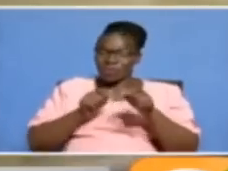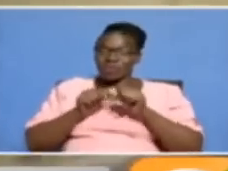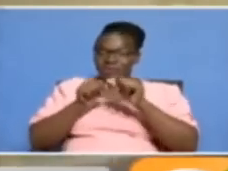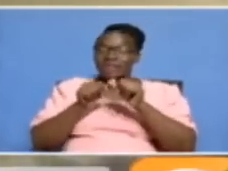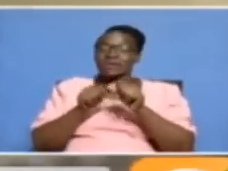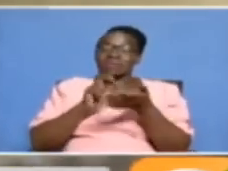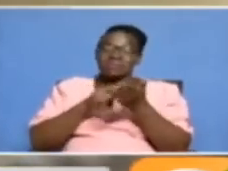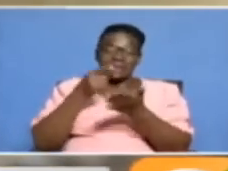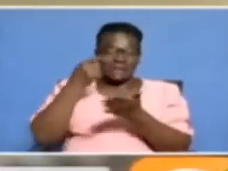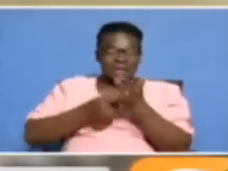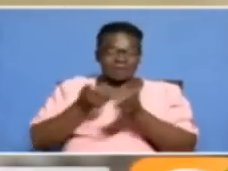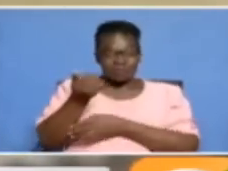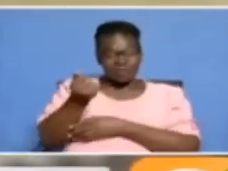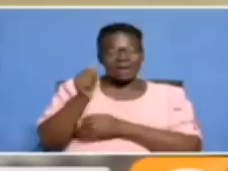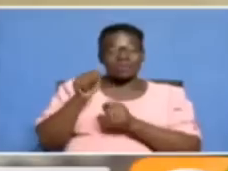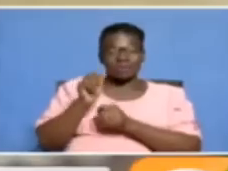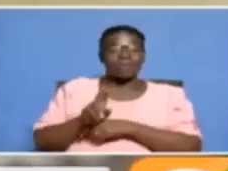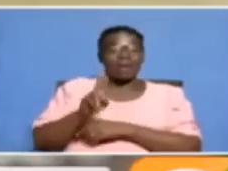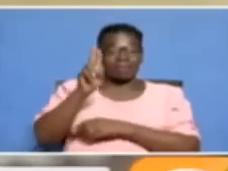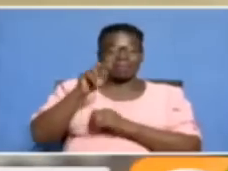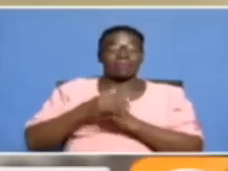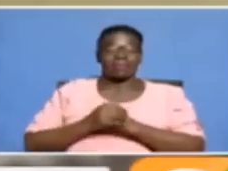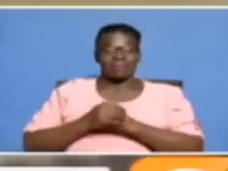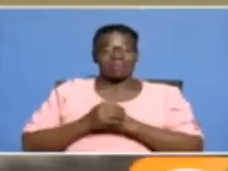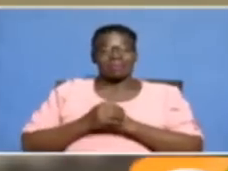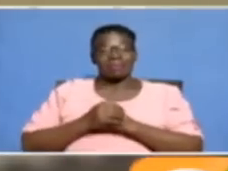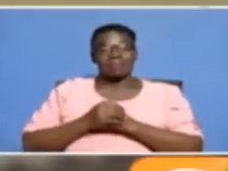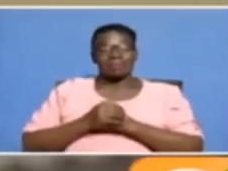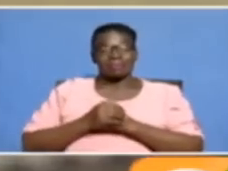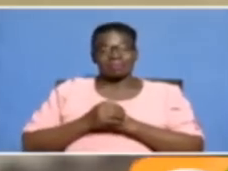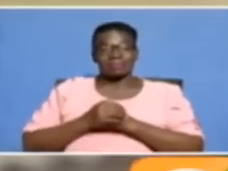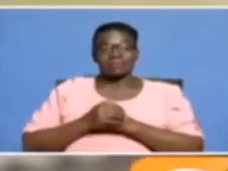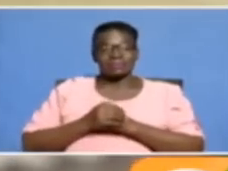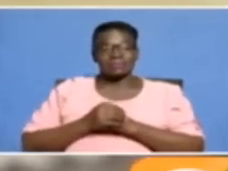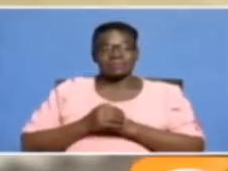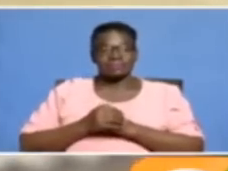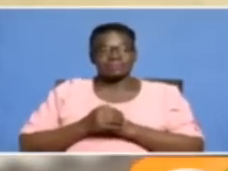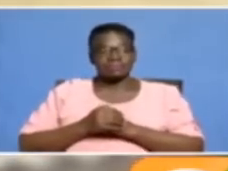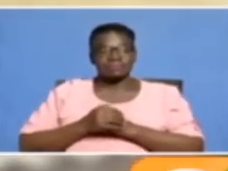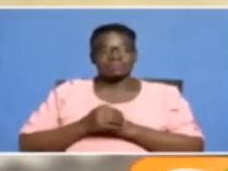table is likely to rise. Francis Gachuri, Citizen Weekender.